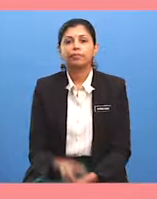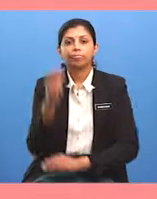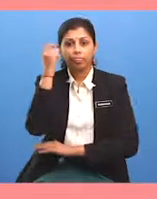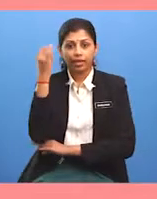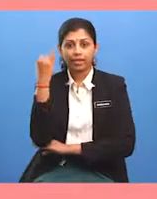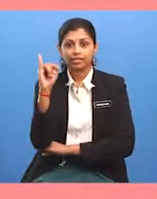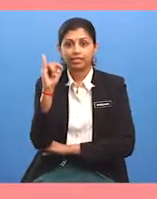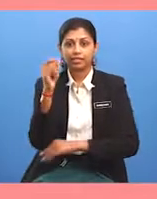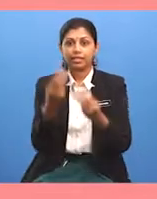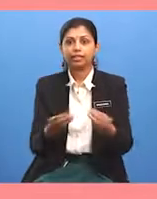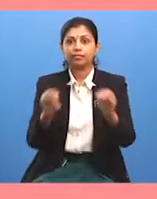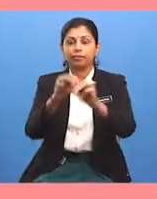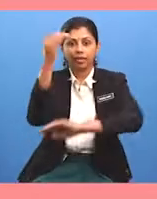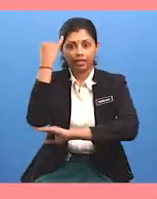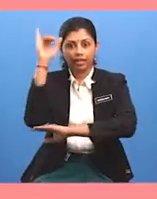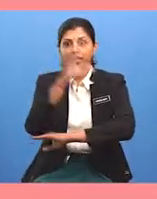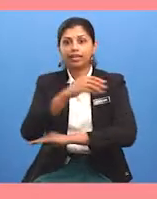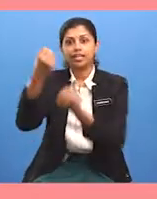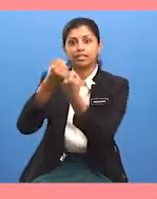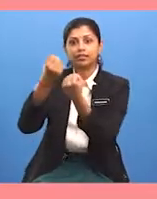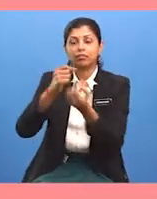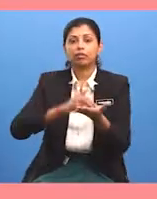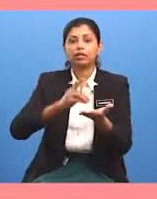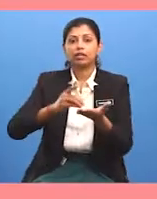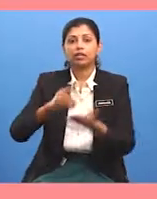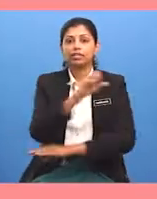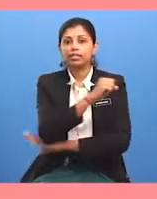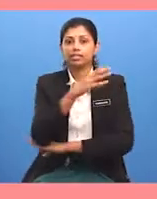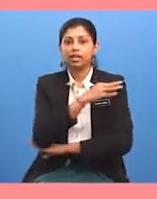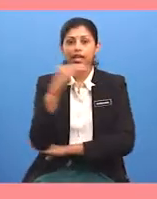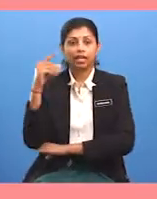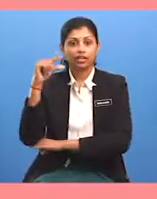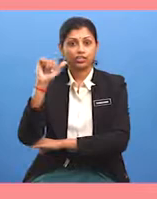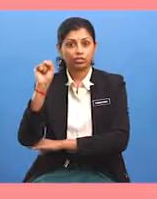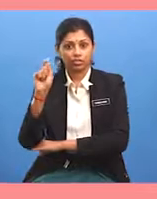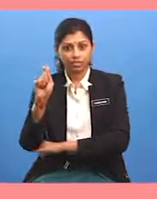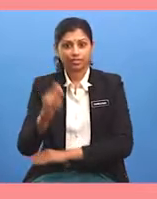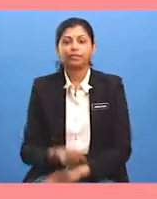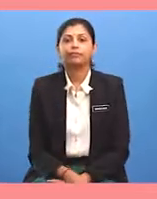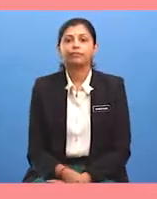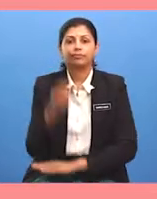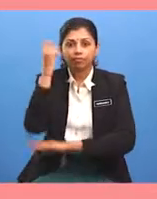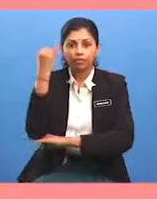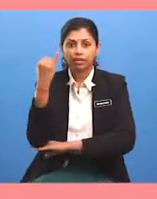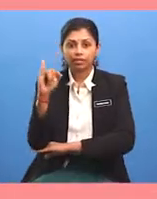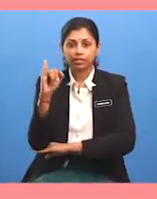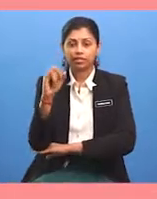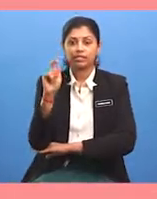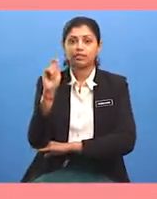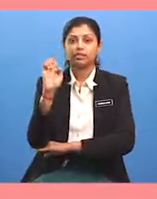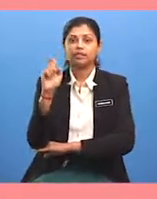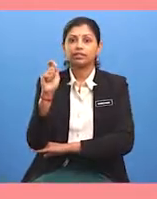understanding the main idea and supporting details and gist, understanding